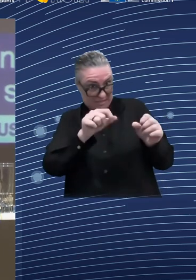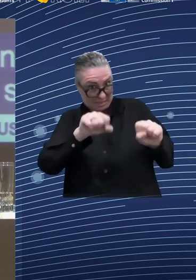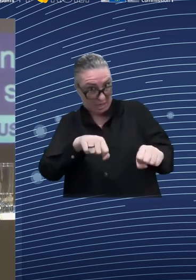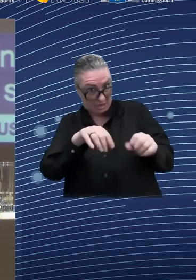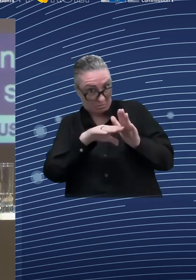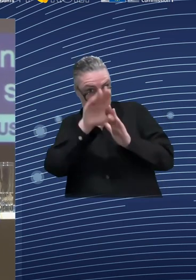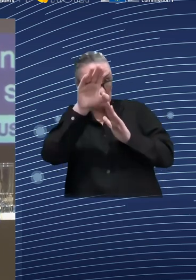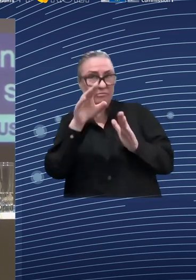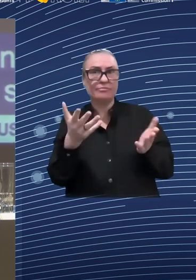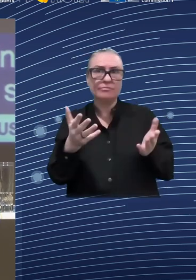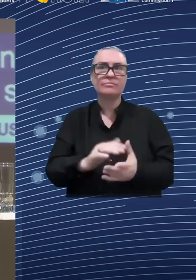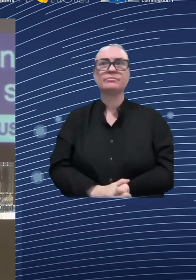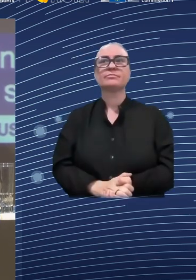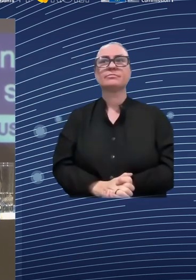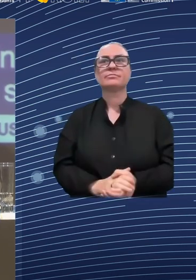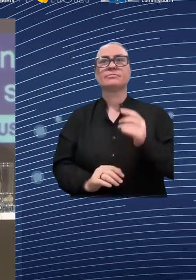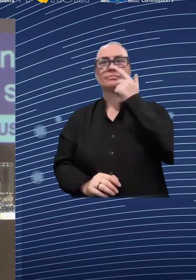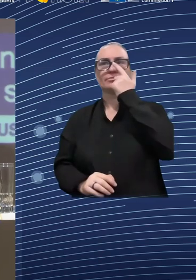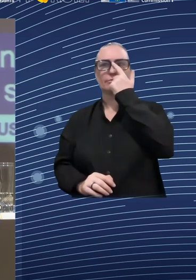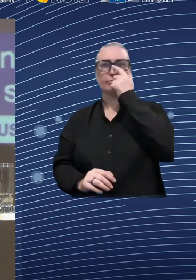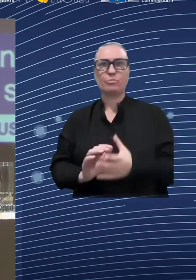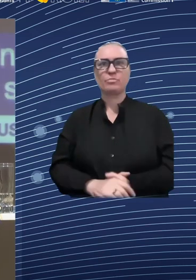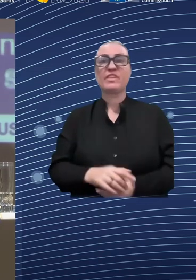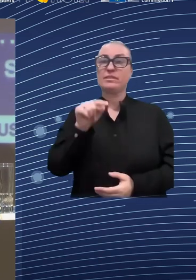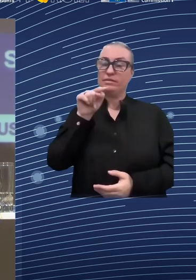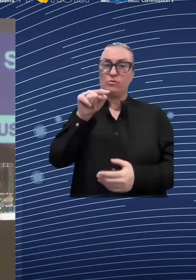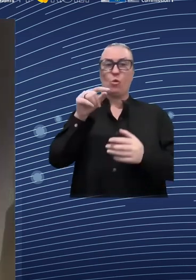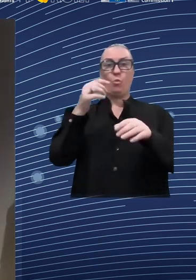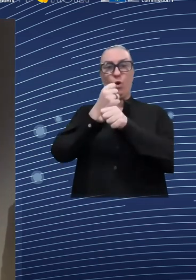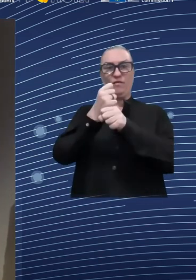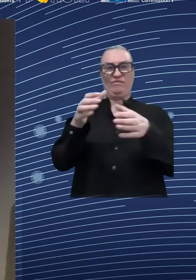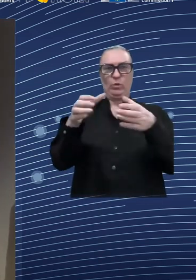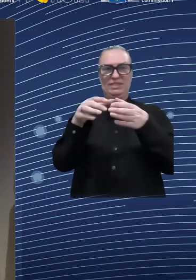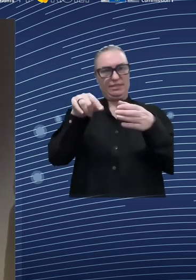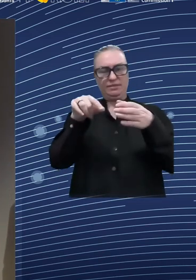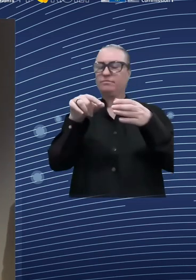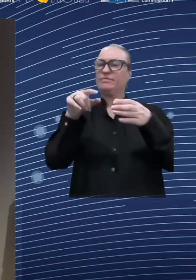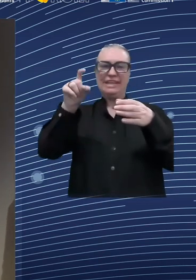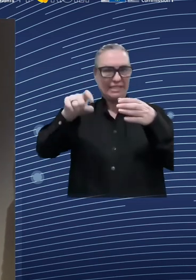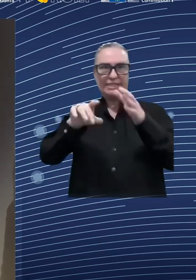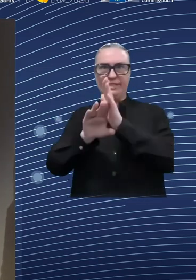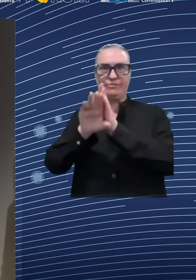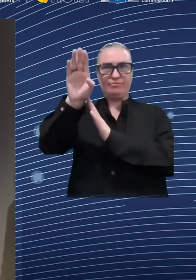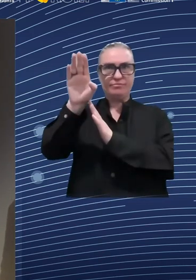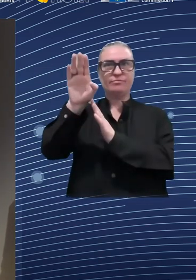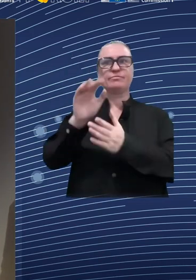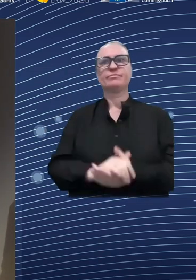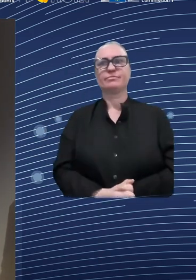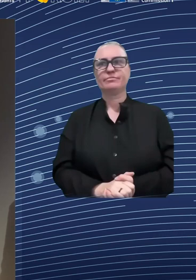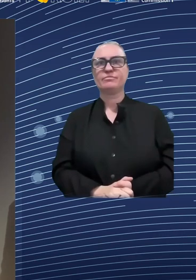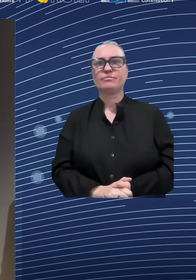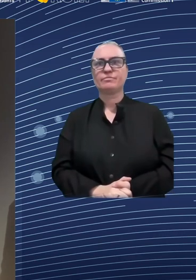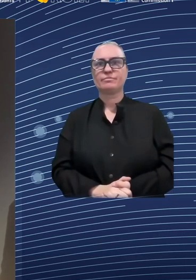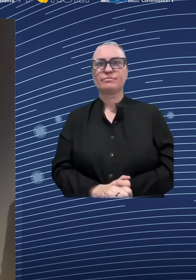broad strokes, Jennifer, in the Irish ecosystem. I knew a bit about that already, but thank you for bringing it to the audience